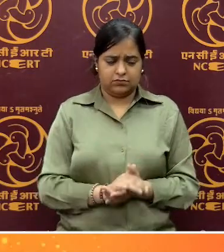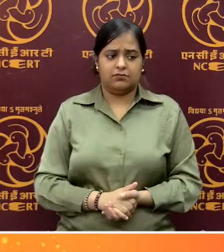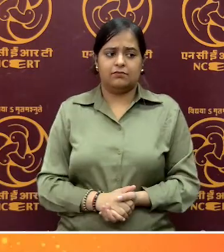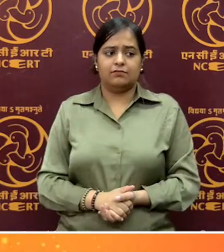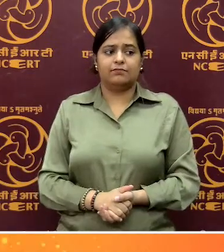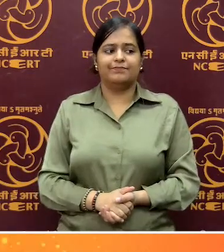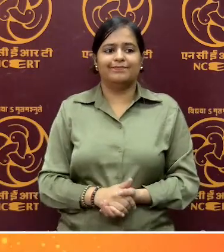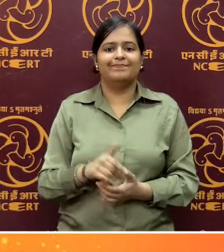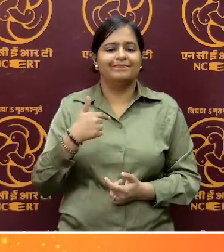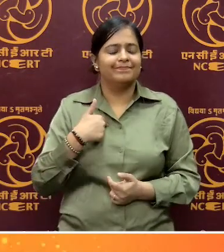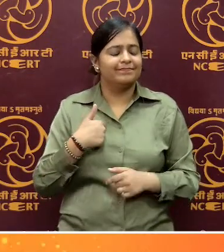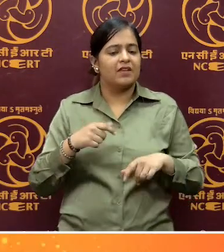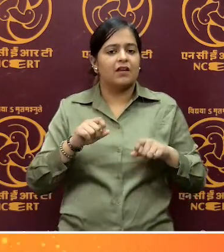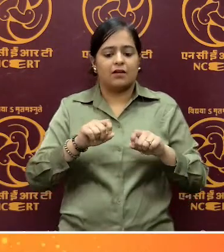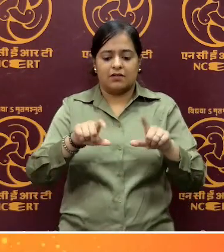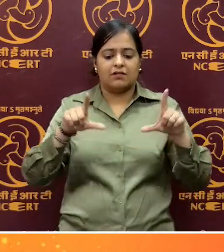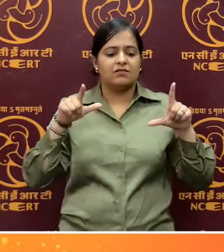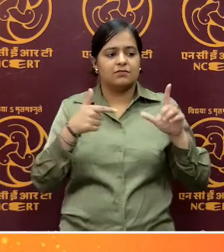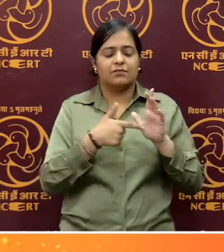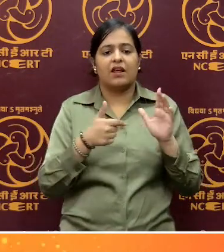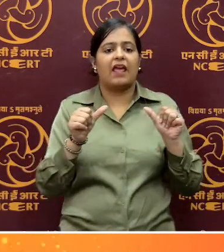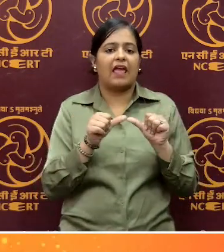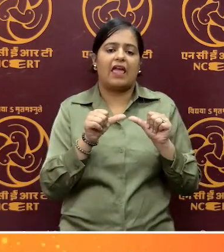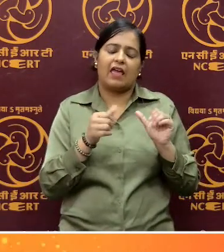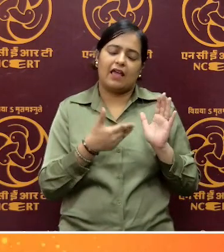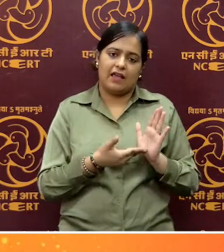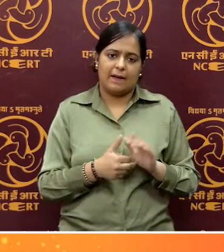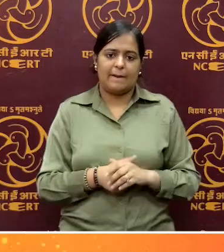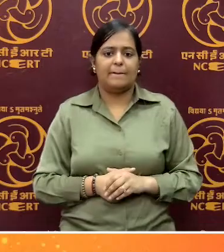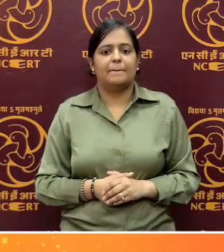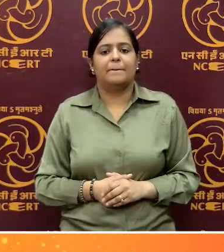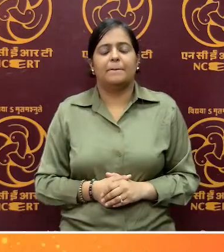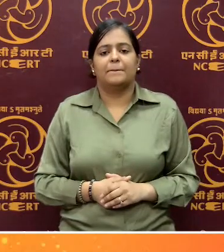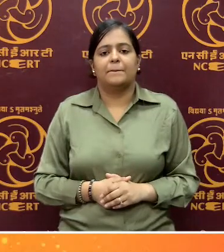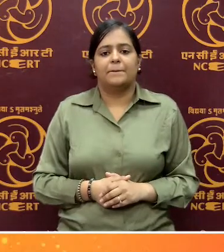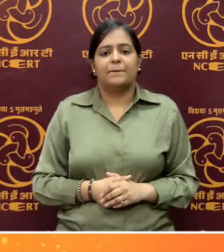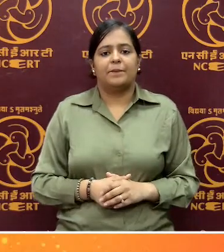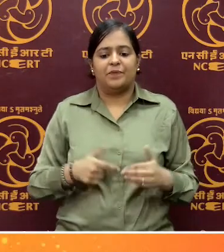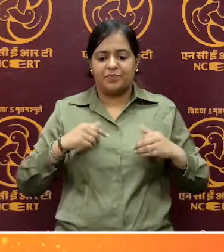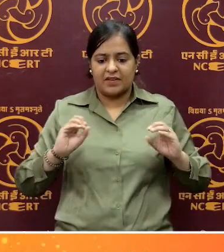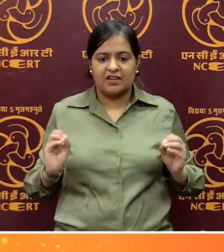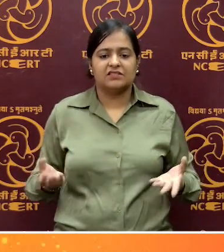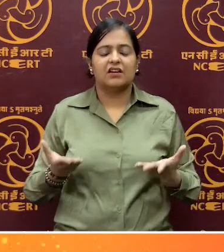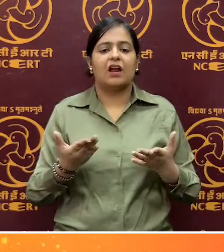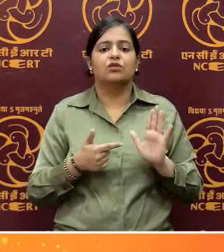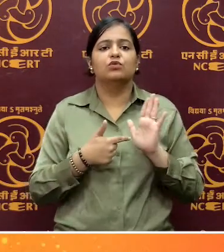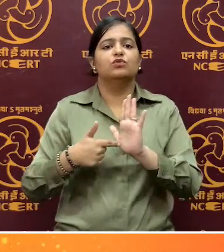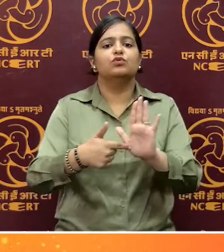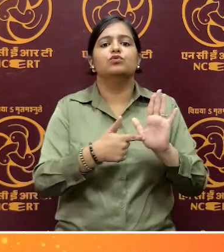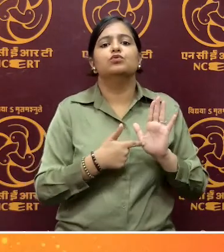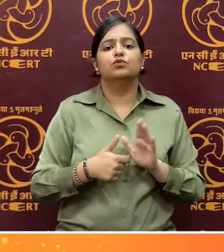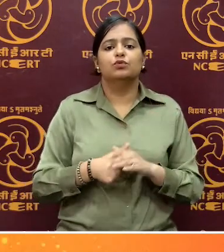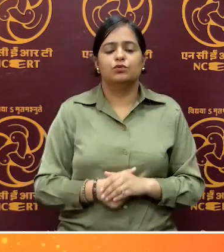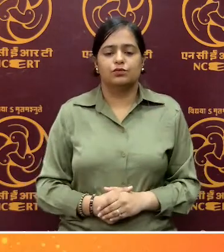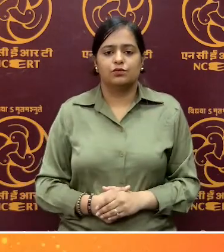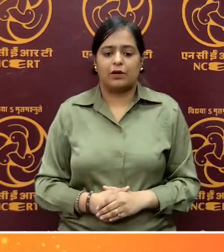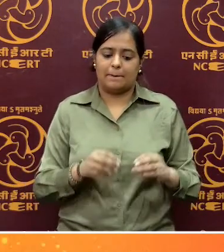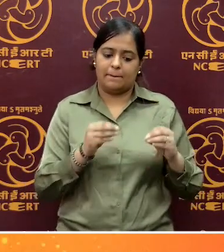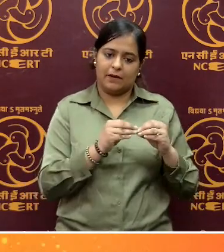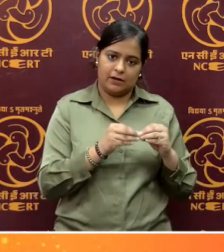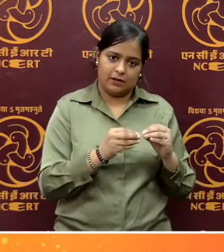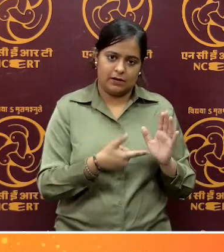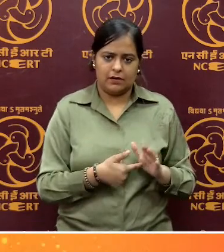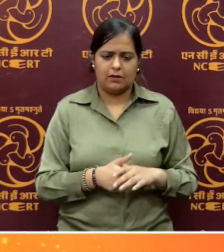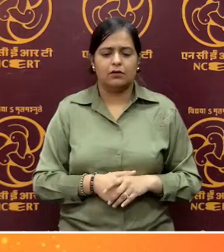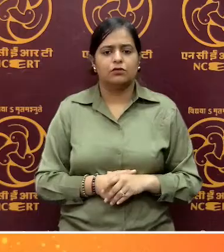I have been displaced from this point A. The point A from where I started has been displaced. I reached this point B. So